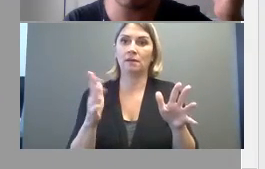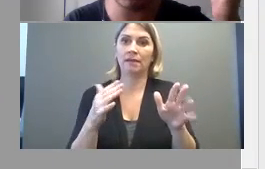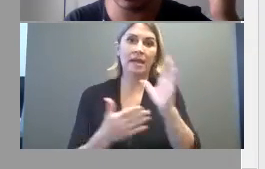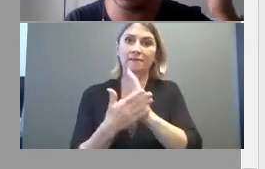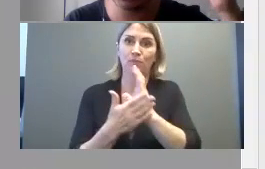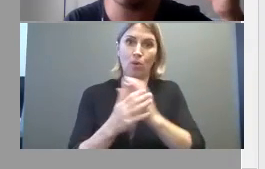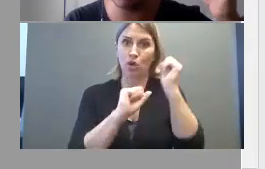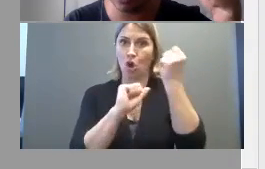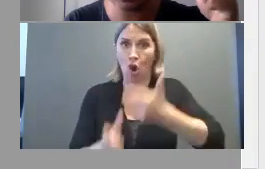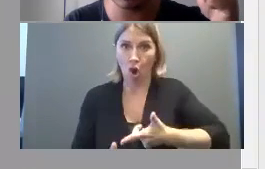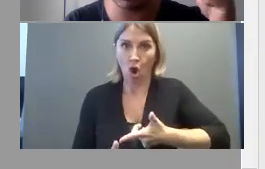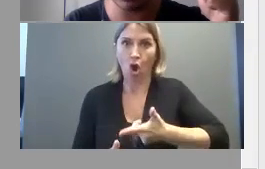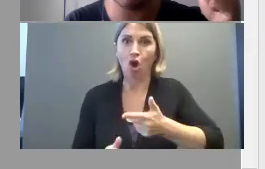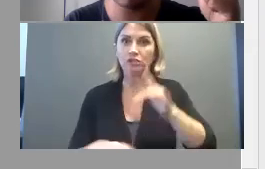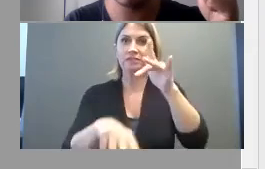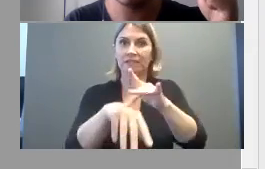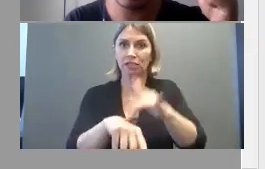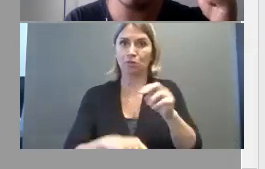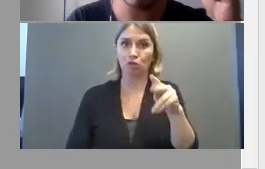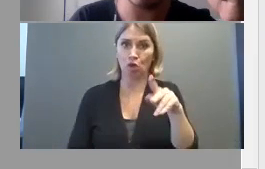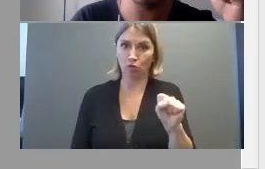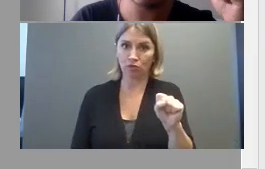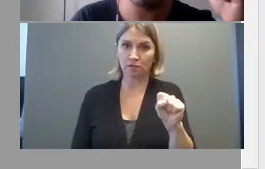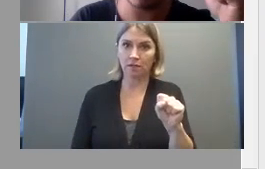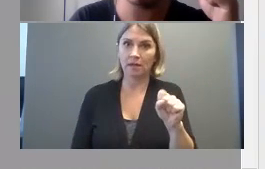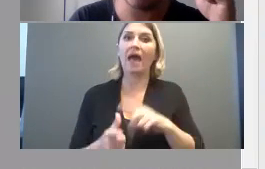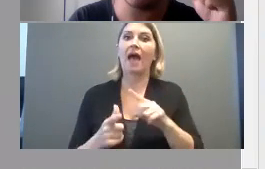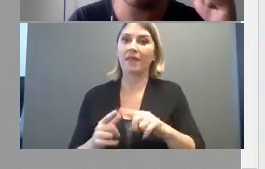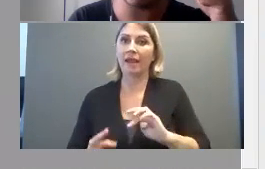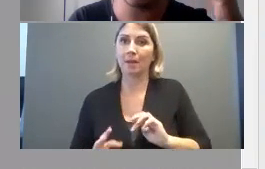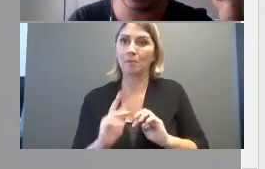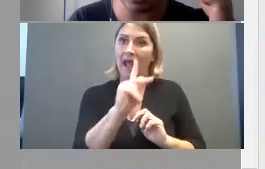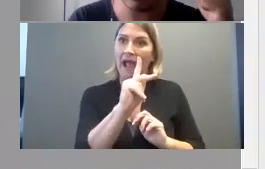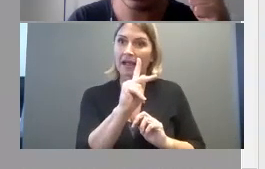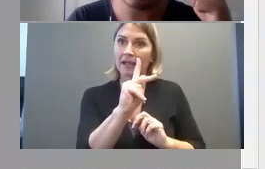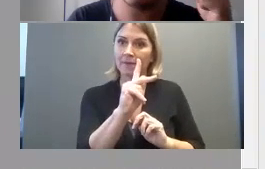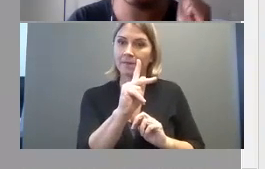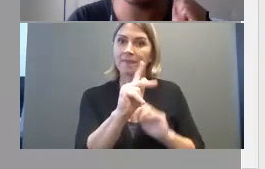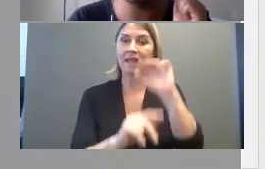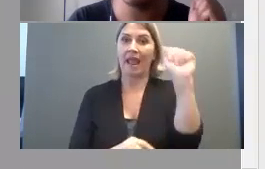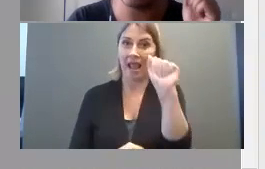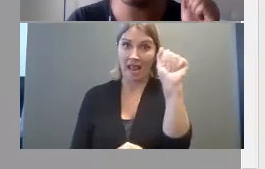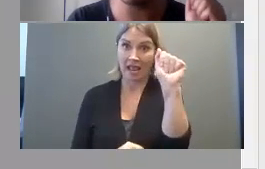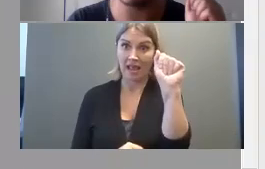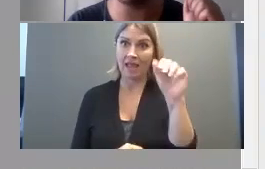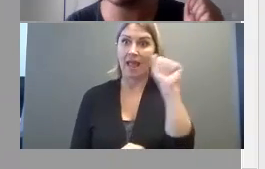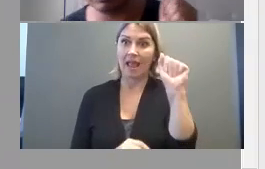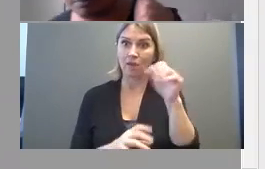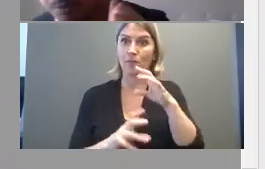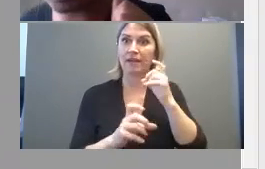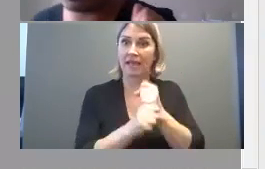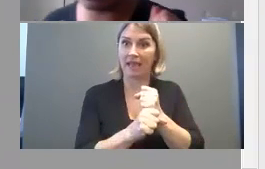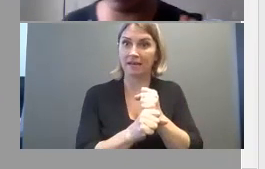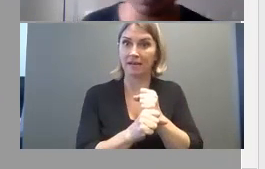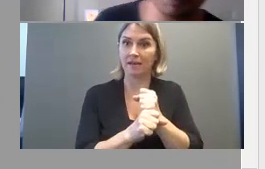exploring all of my reachable nodes from A, then I would come back finally back to A, and then A would get